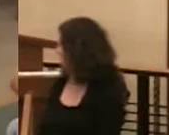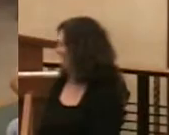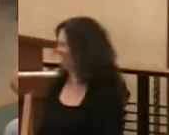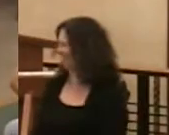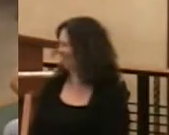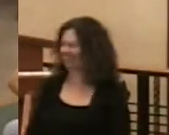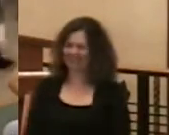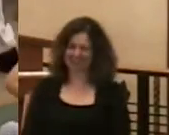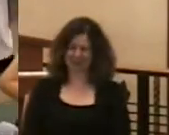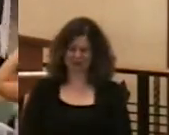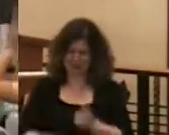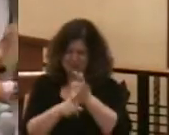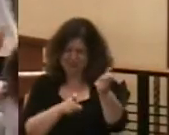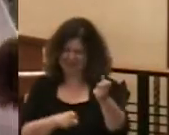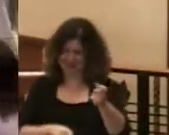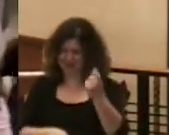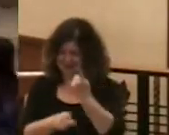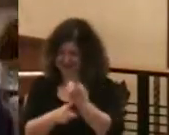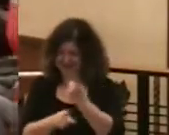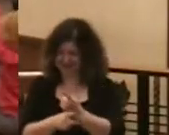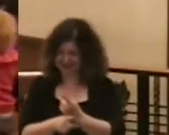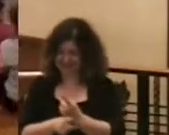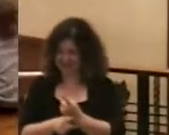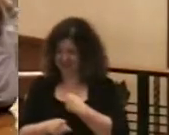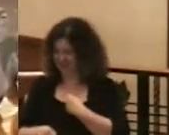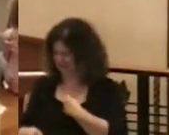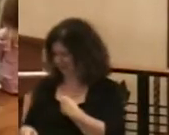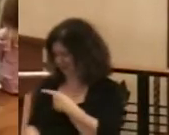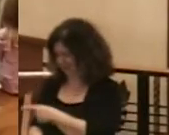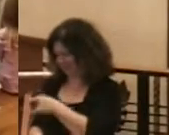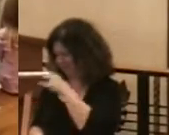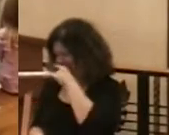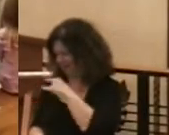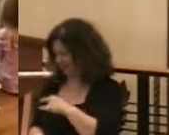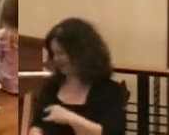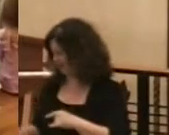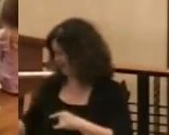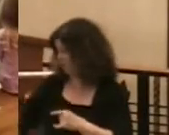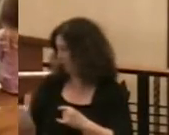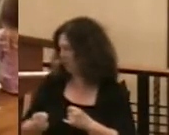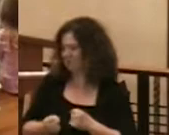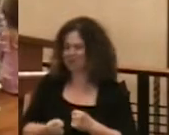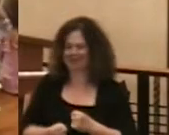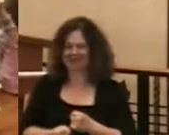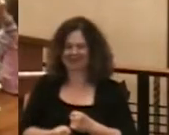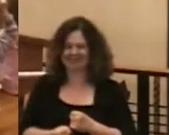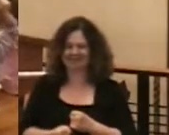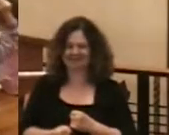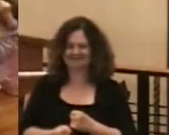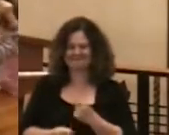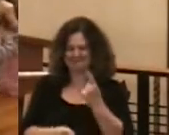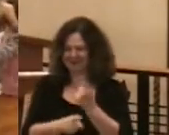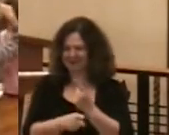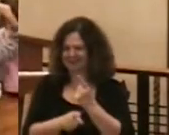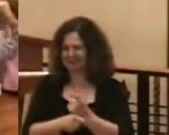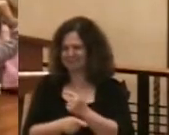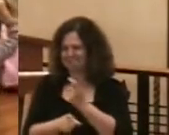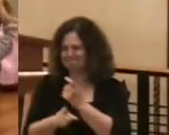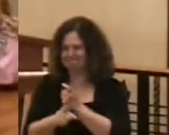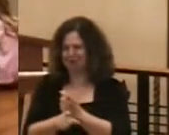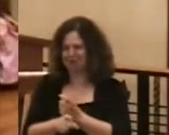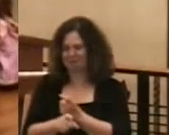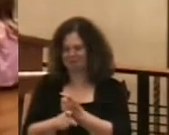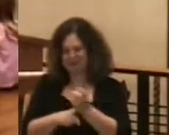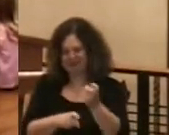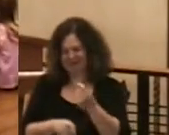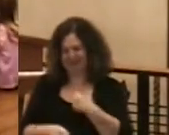And that was kind of mean to take candy away from a boy, right?